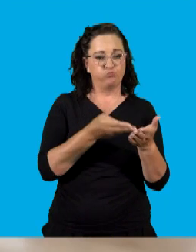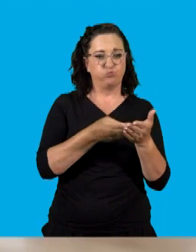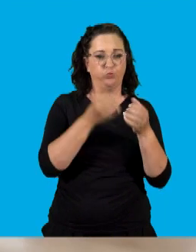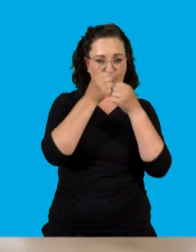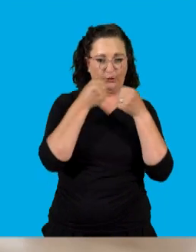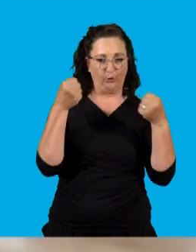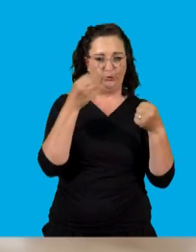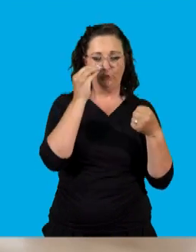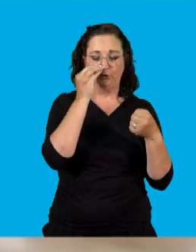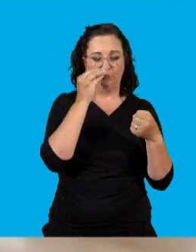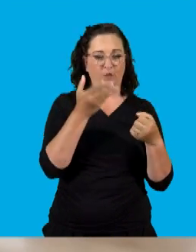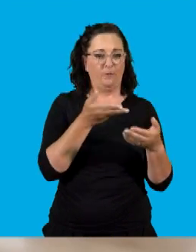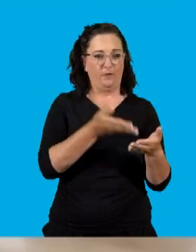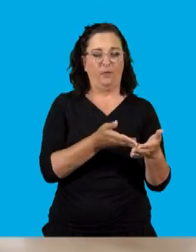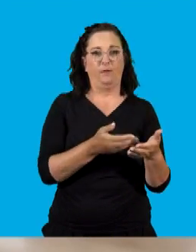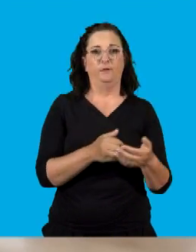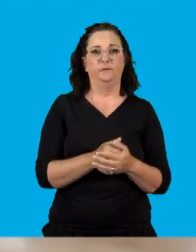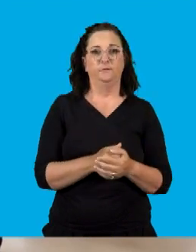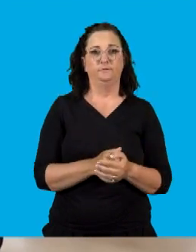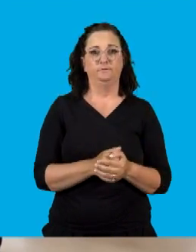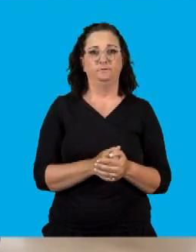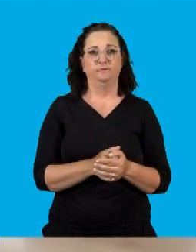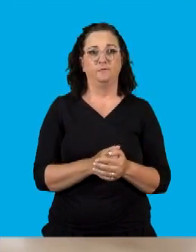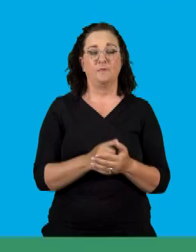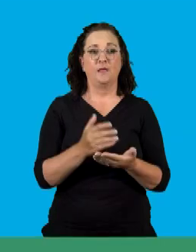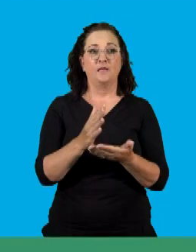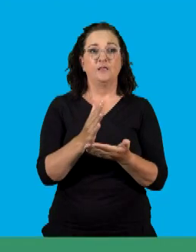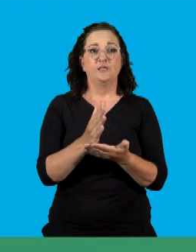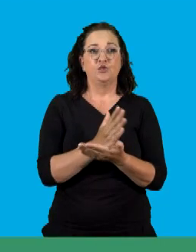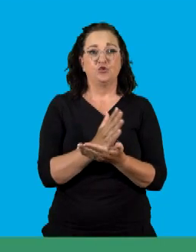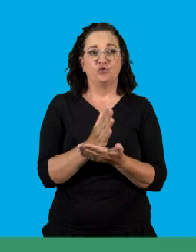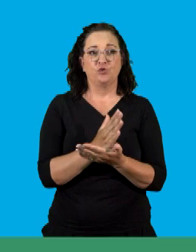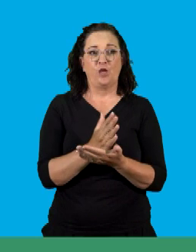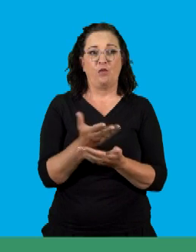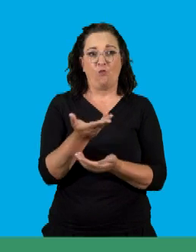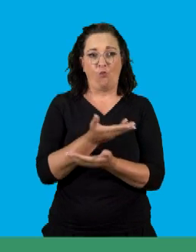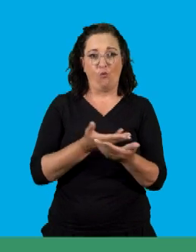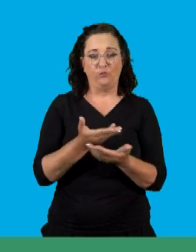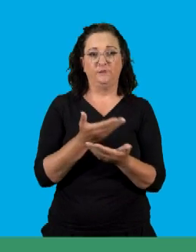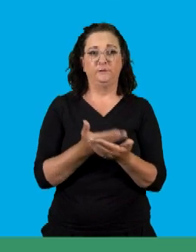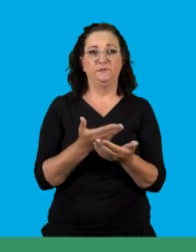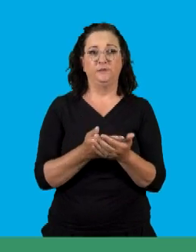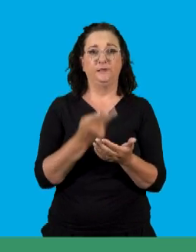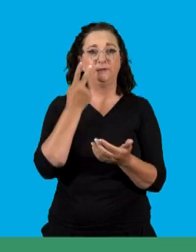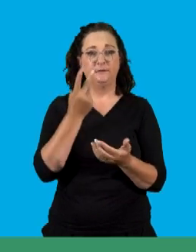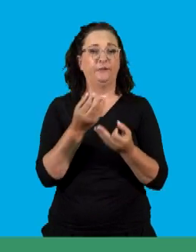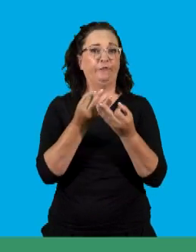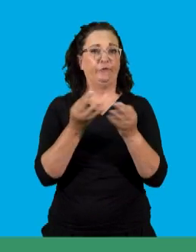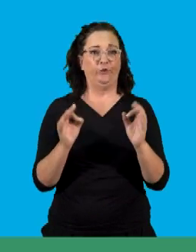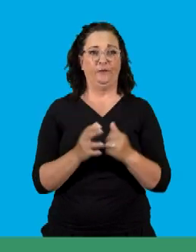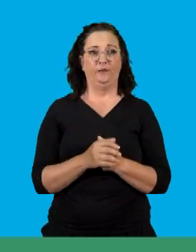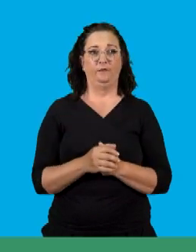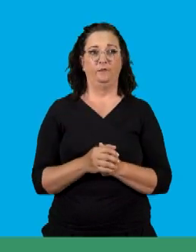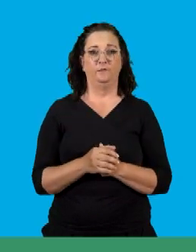is happening with a public company. Shareholders can sell or transfer their shares freely. So